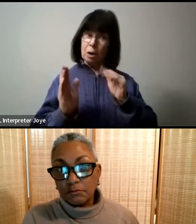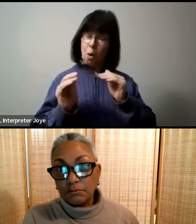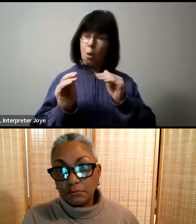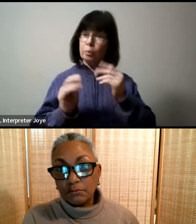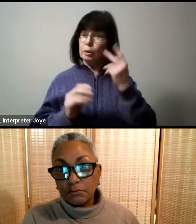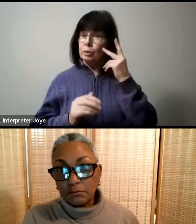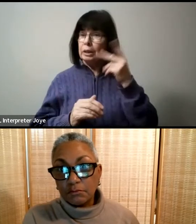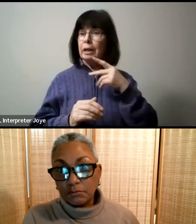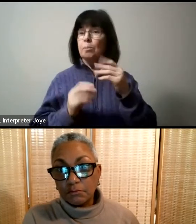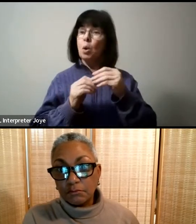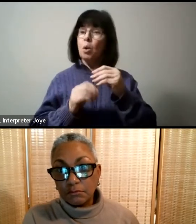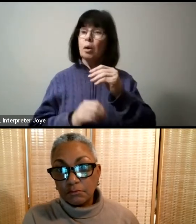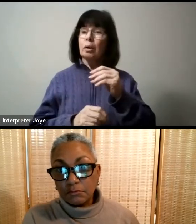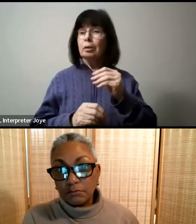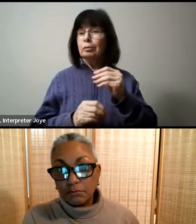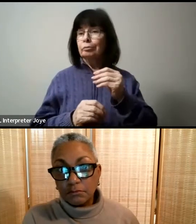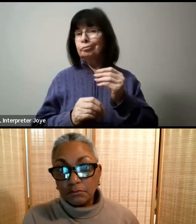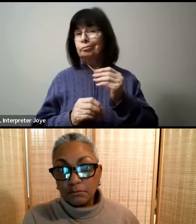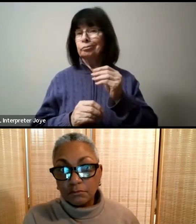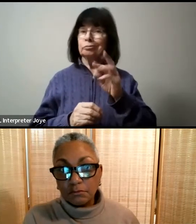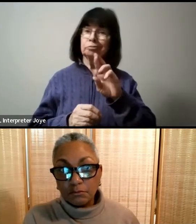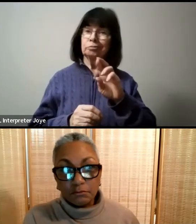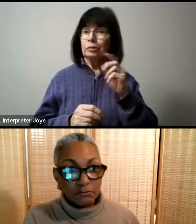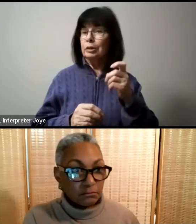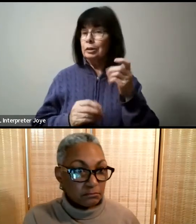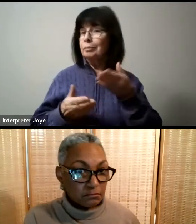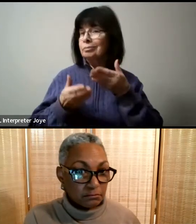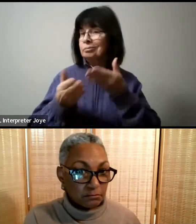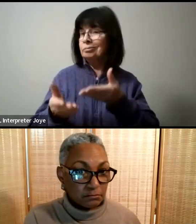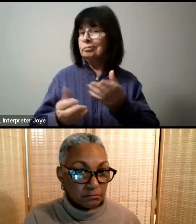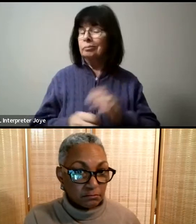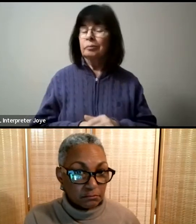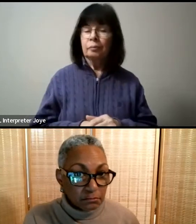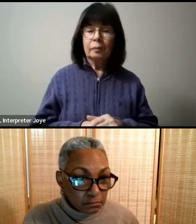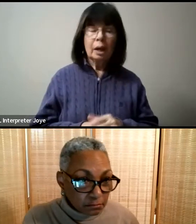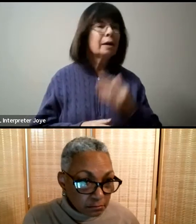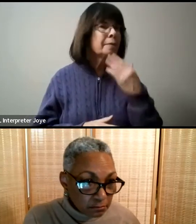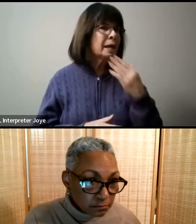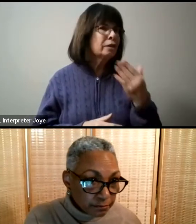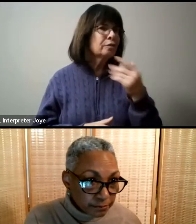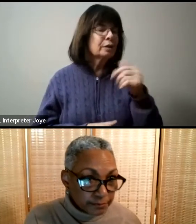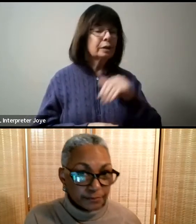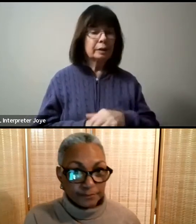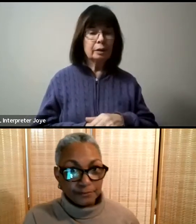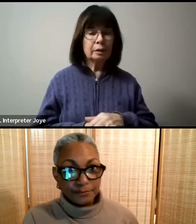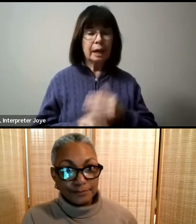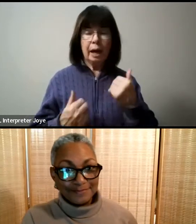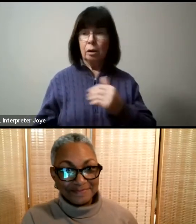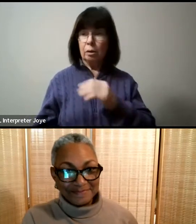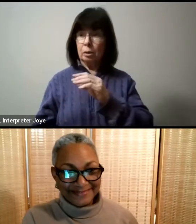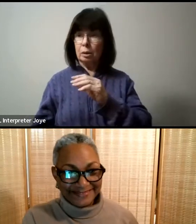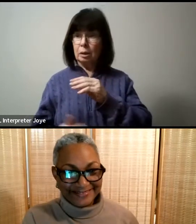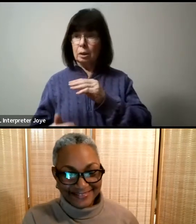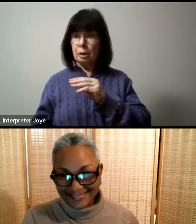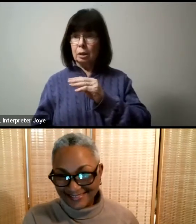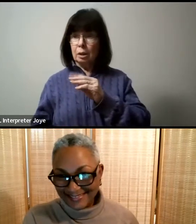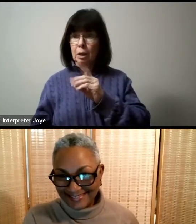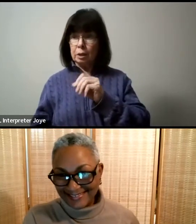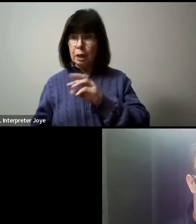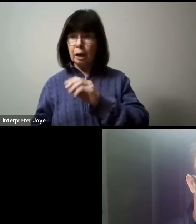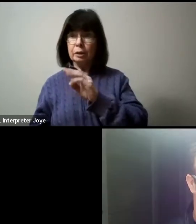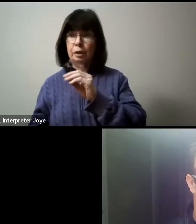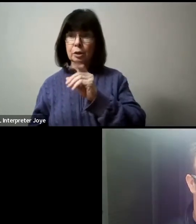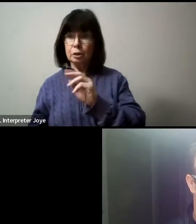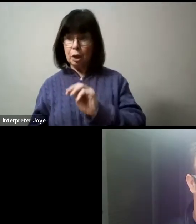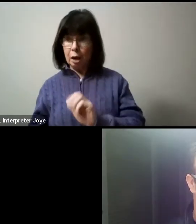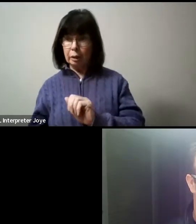prescribing and utilization. Cool. Thank you for that. And let's take Donna, Dr. Donna, and then we'll come back to Nitu, and then we'll move to the next part